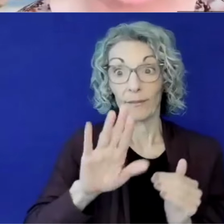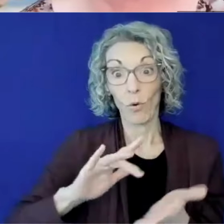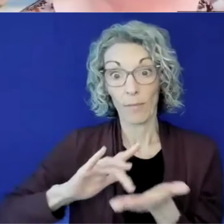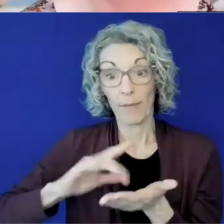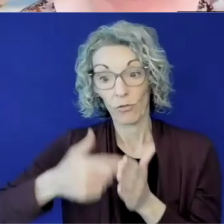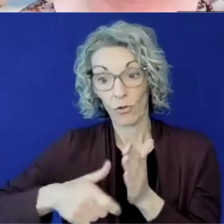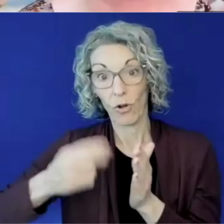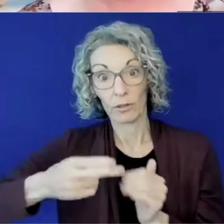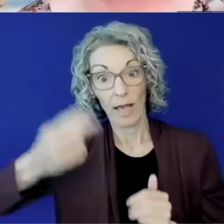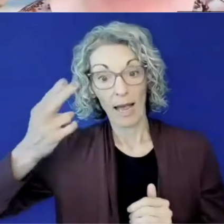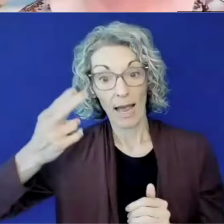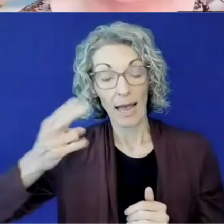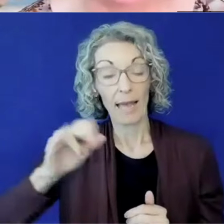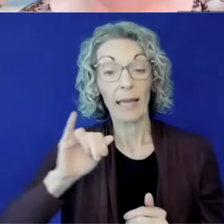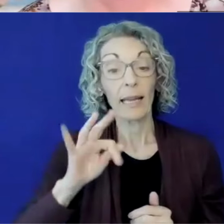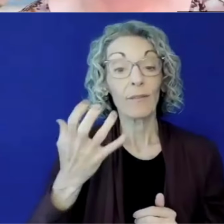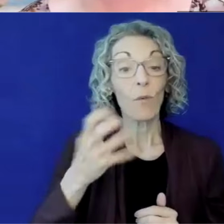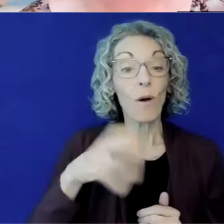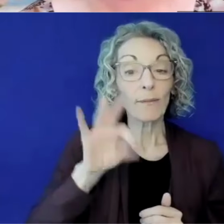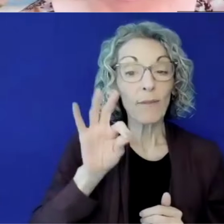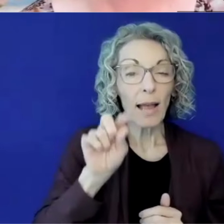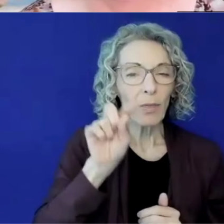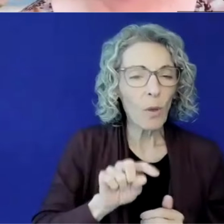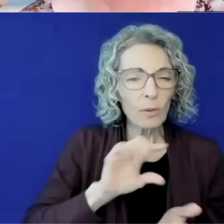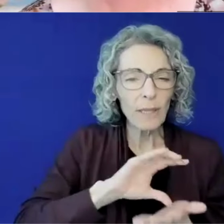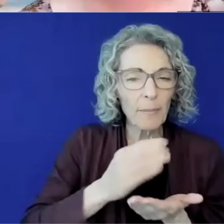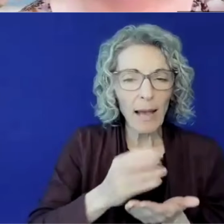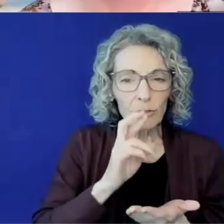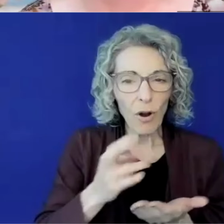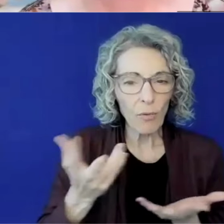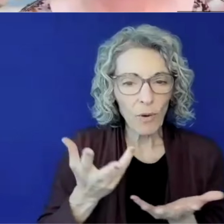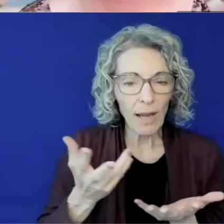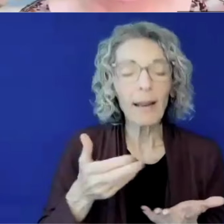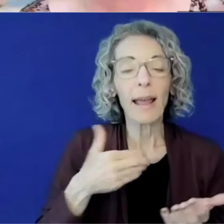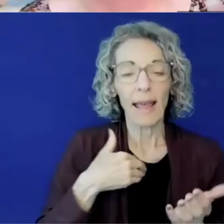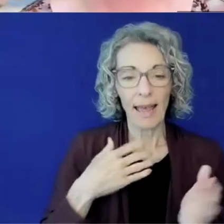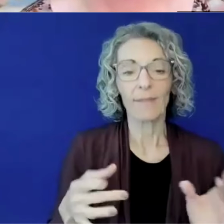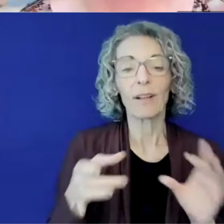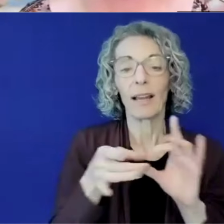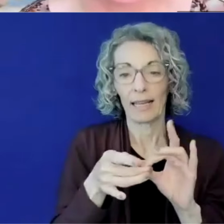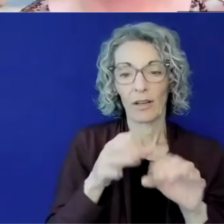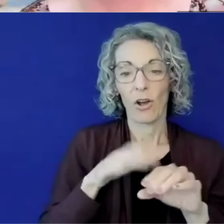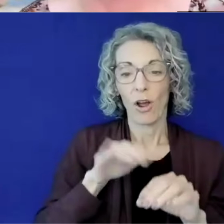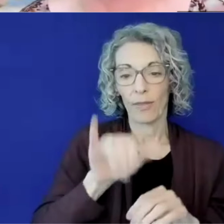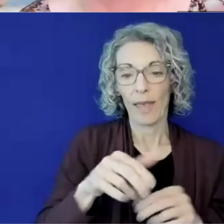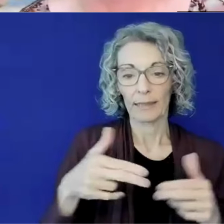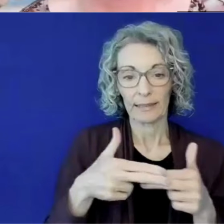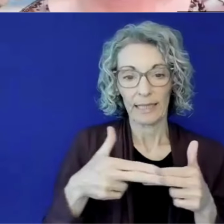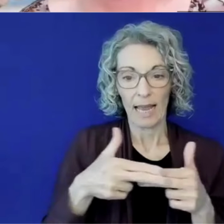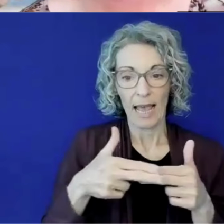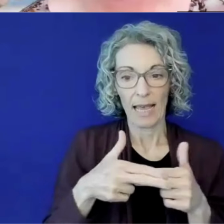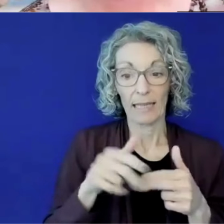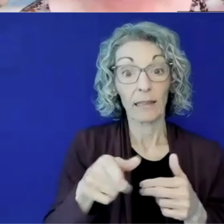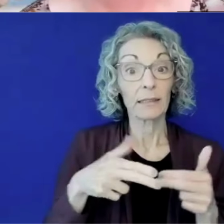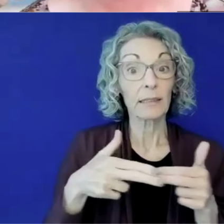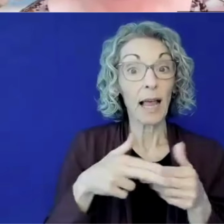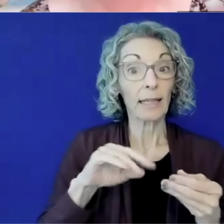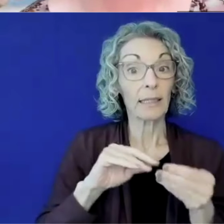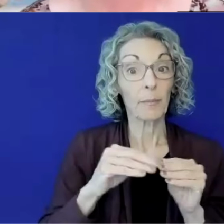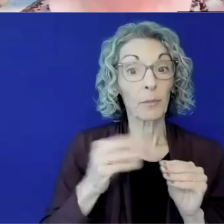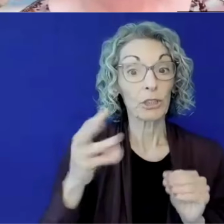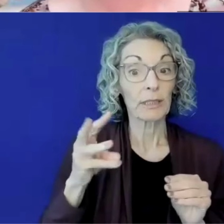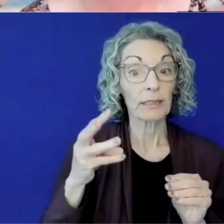like to find those state threshold amounts, I've got a link in the slides. We're on slide number 16,